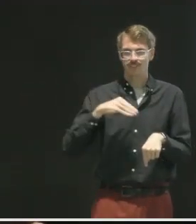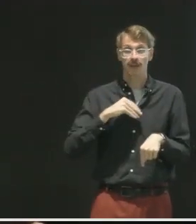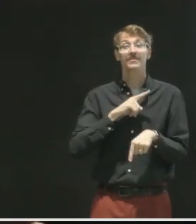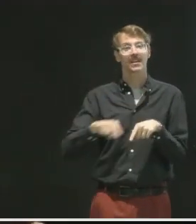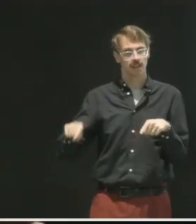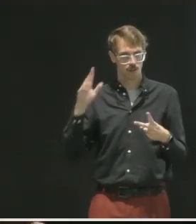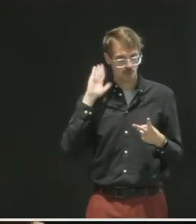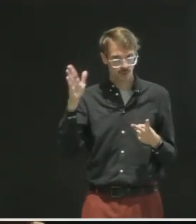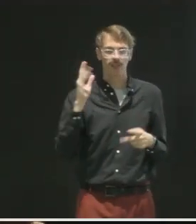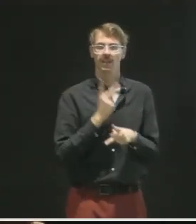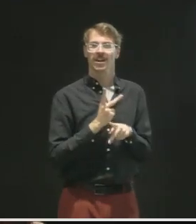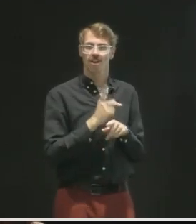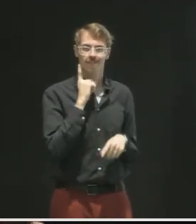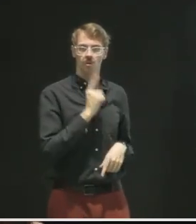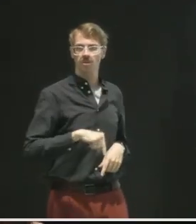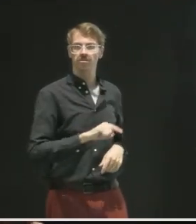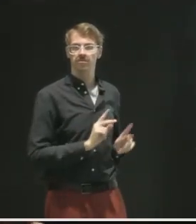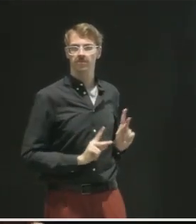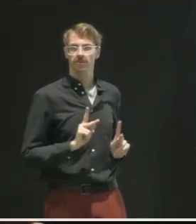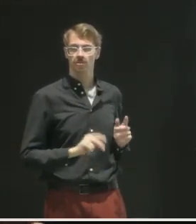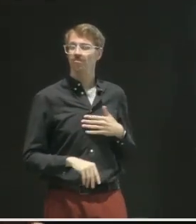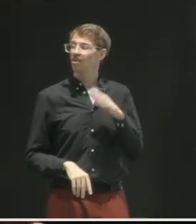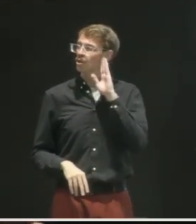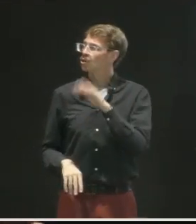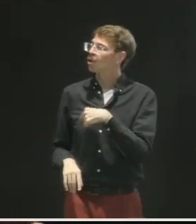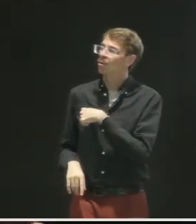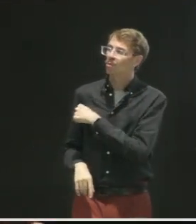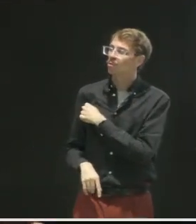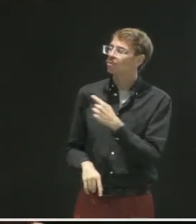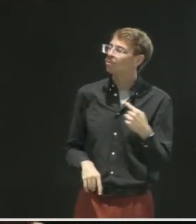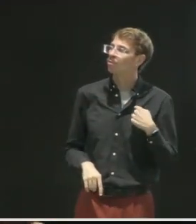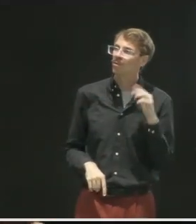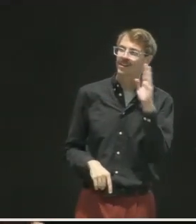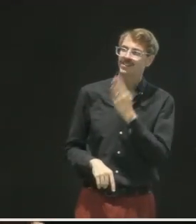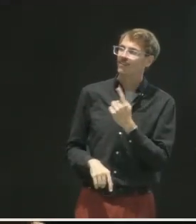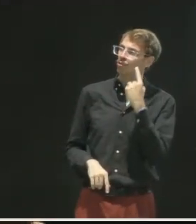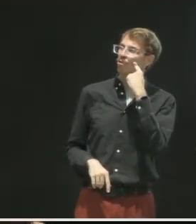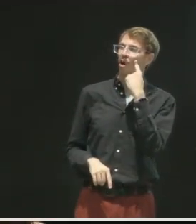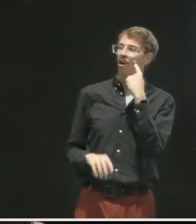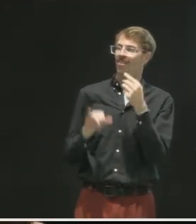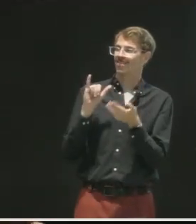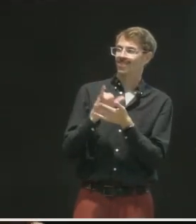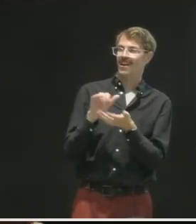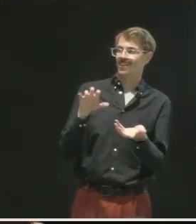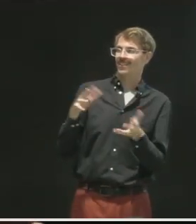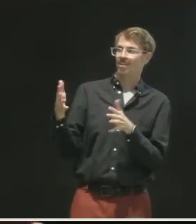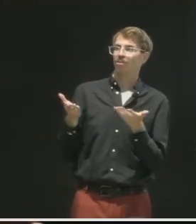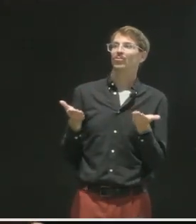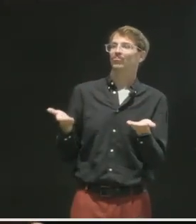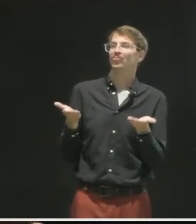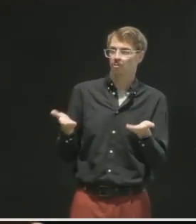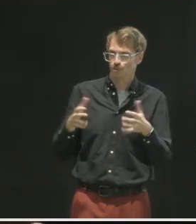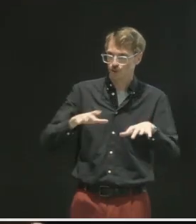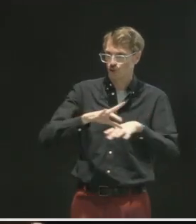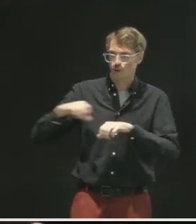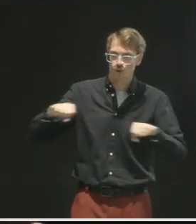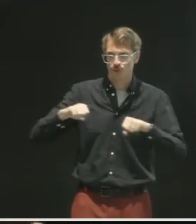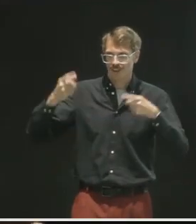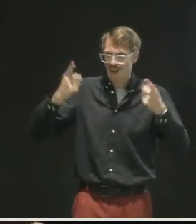survivors. You know, we never thought this disaster will be happen in Palu, in